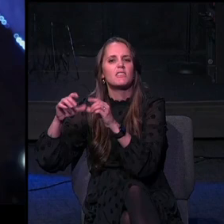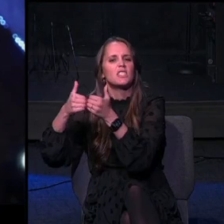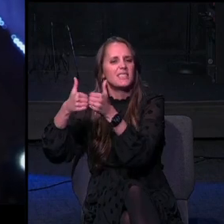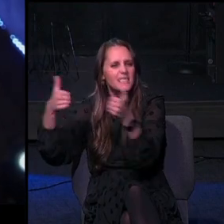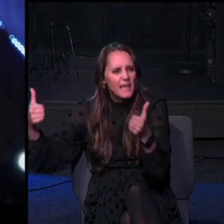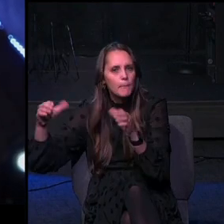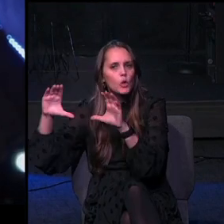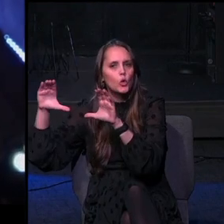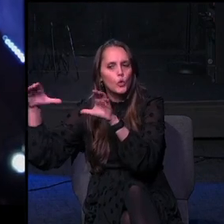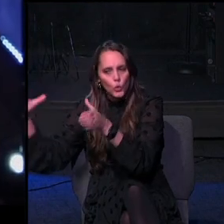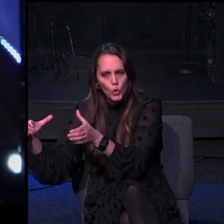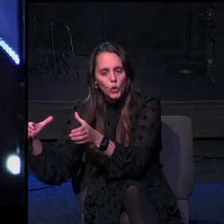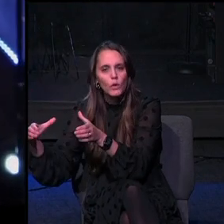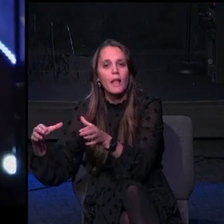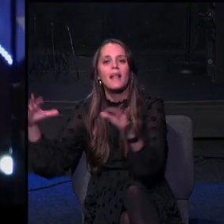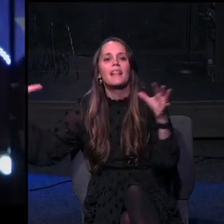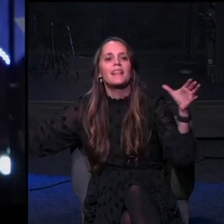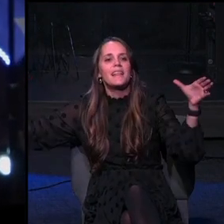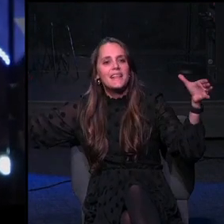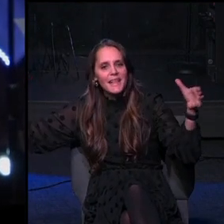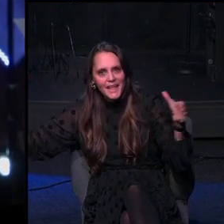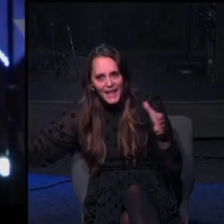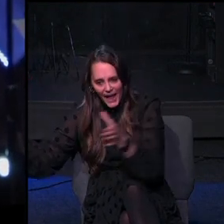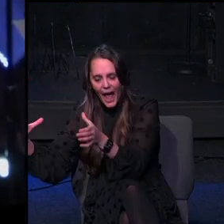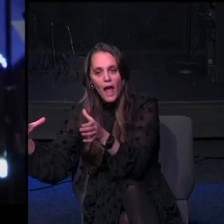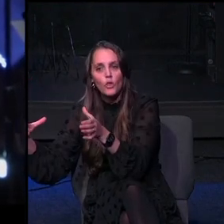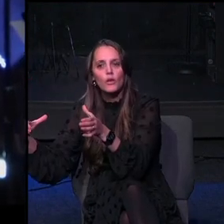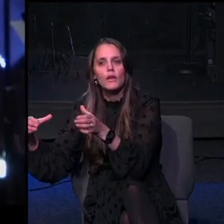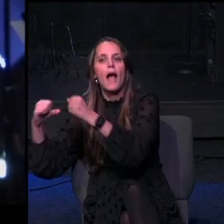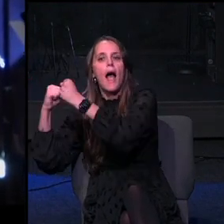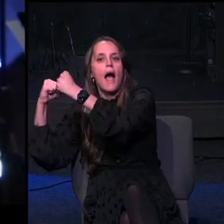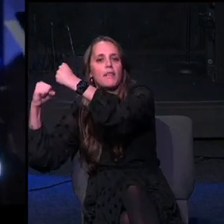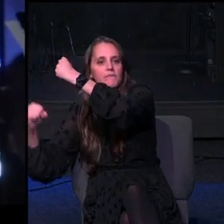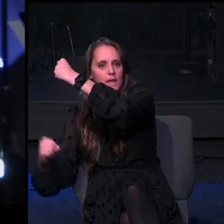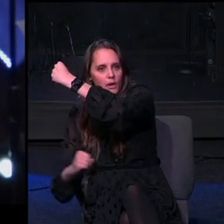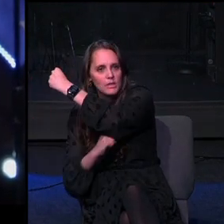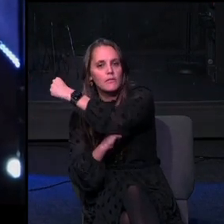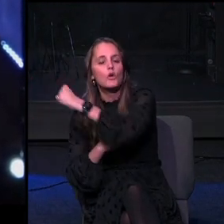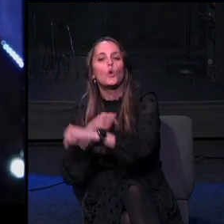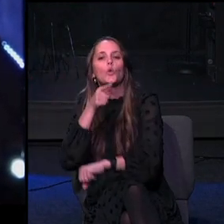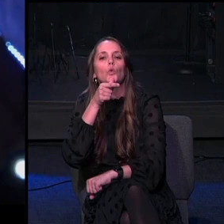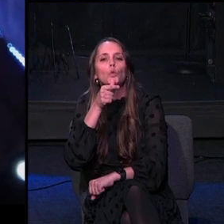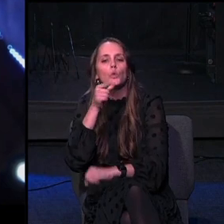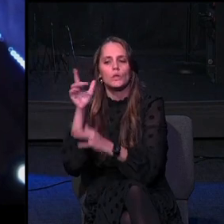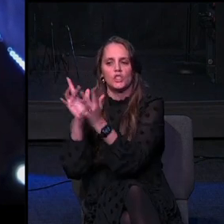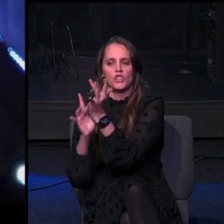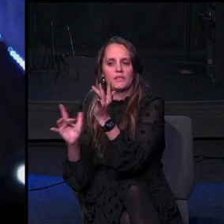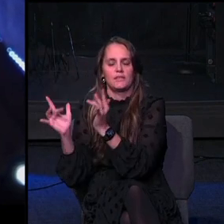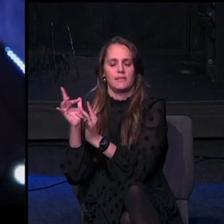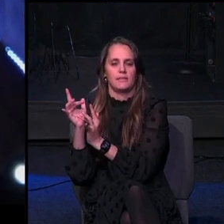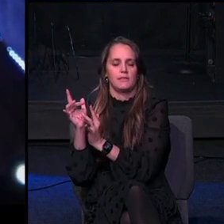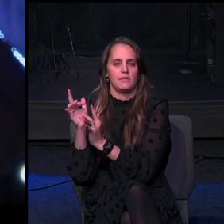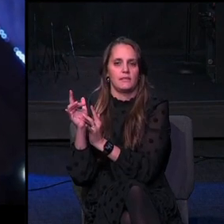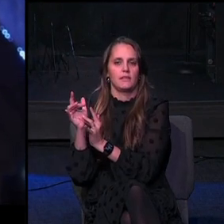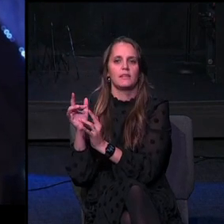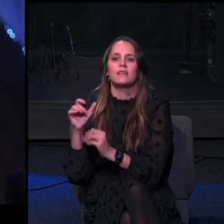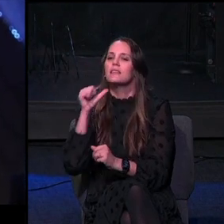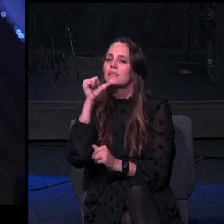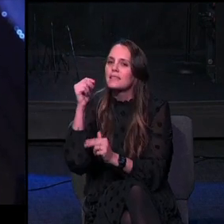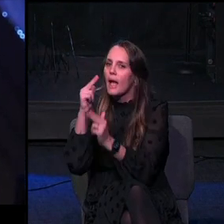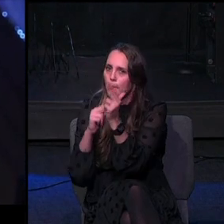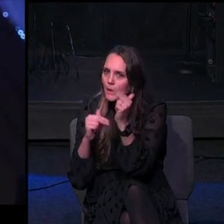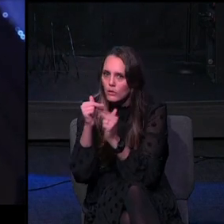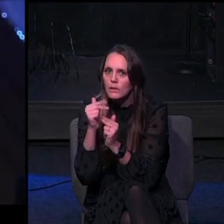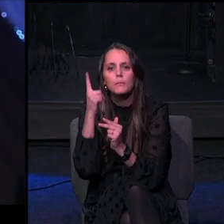ecclesia that gathers, they're gathering on the foundation of who Jesus is, but it's not a building because you can destroy a